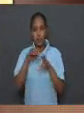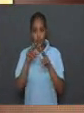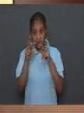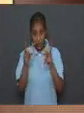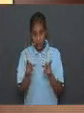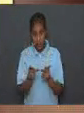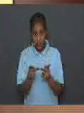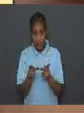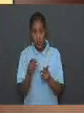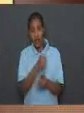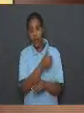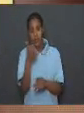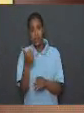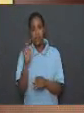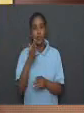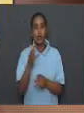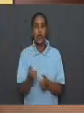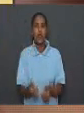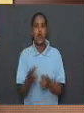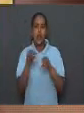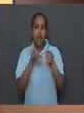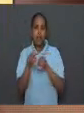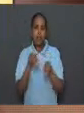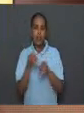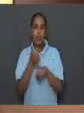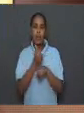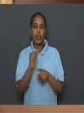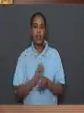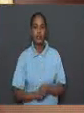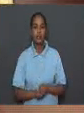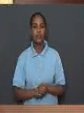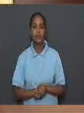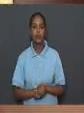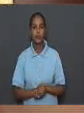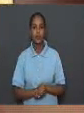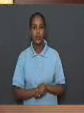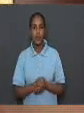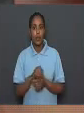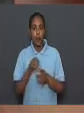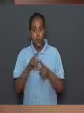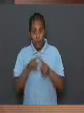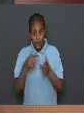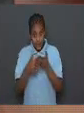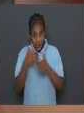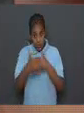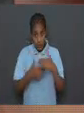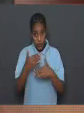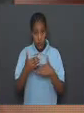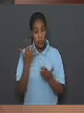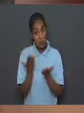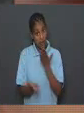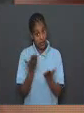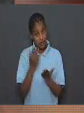onto the surface of another type of more active metal. While this